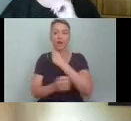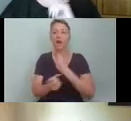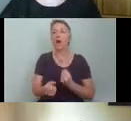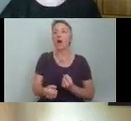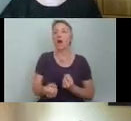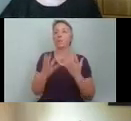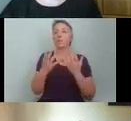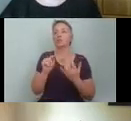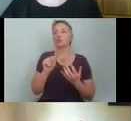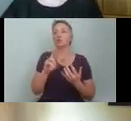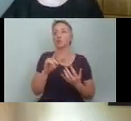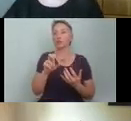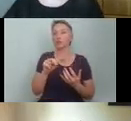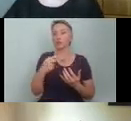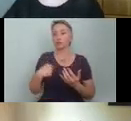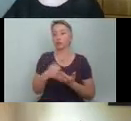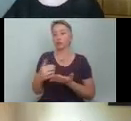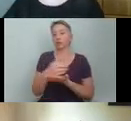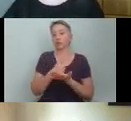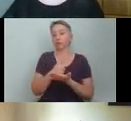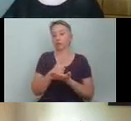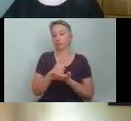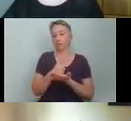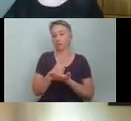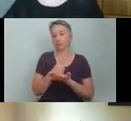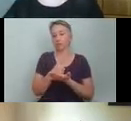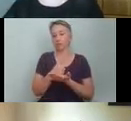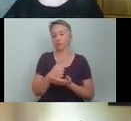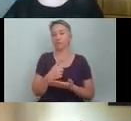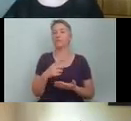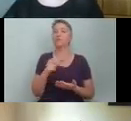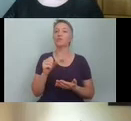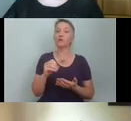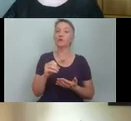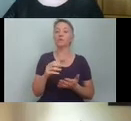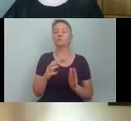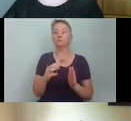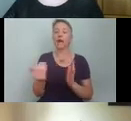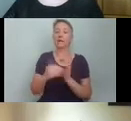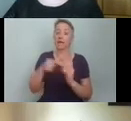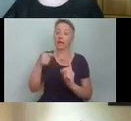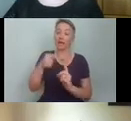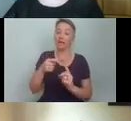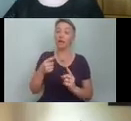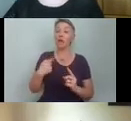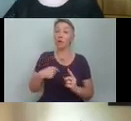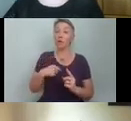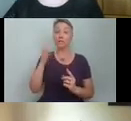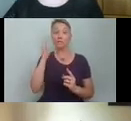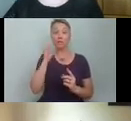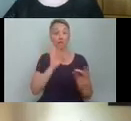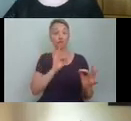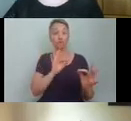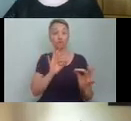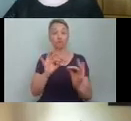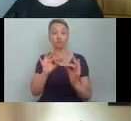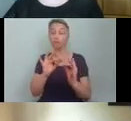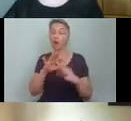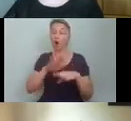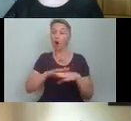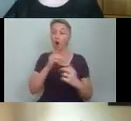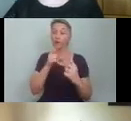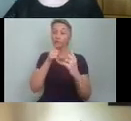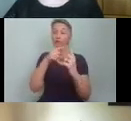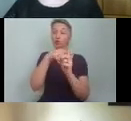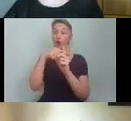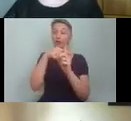to collect. So again, we were pretty much on target for net tuition through, I would